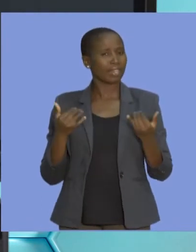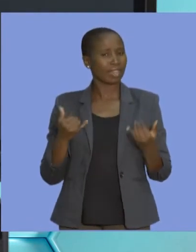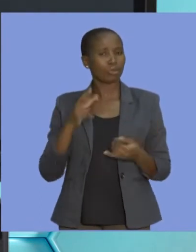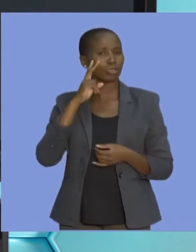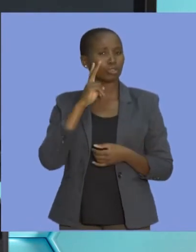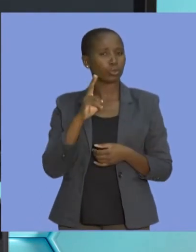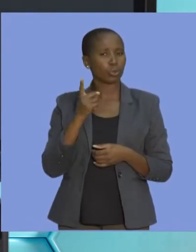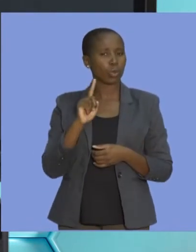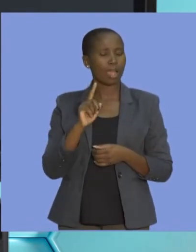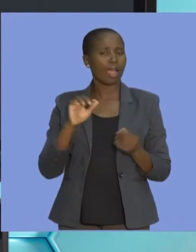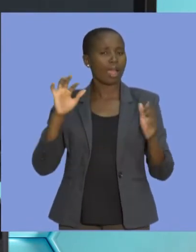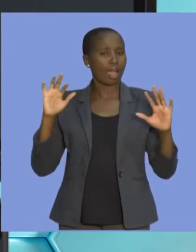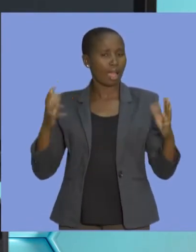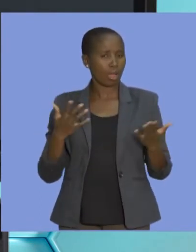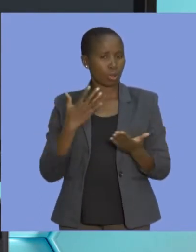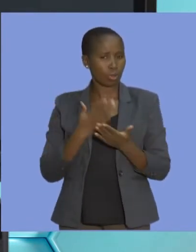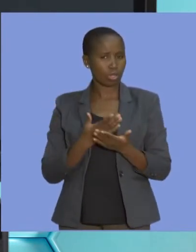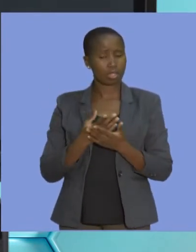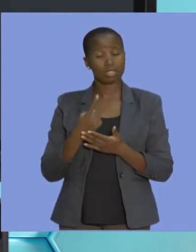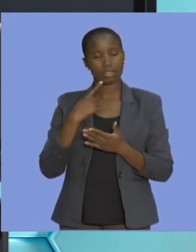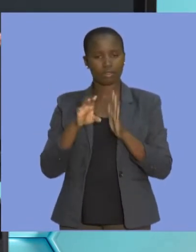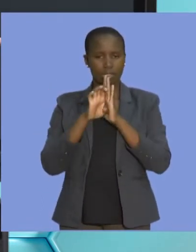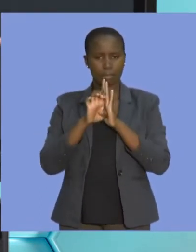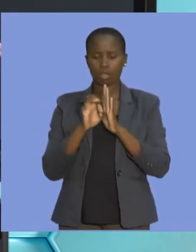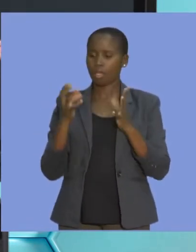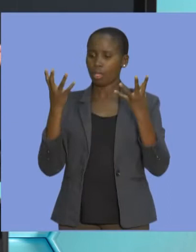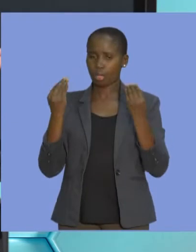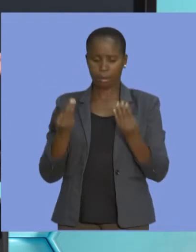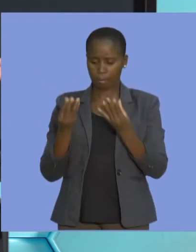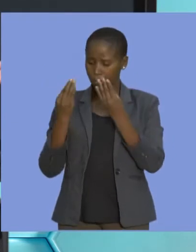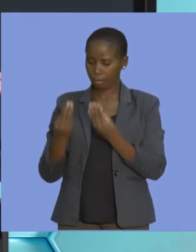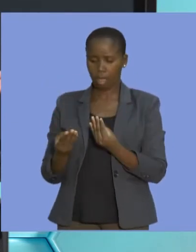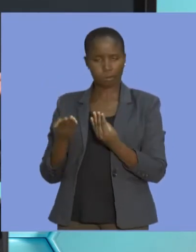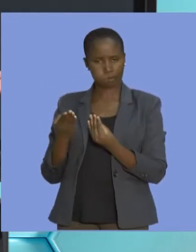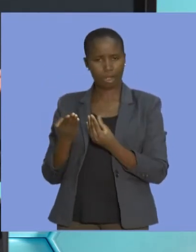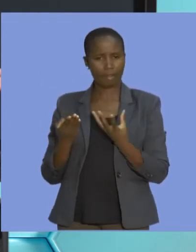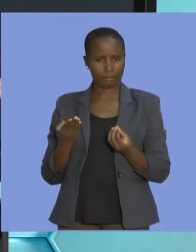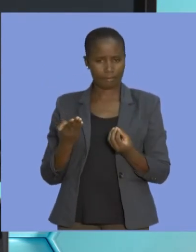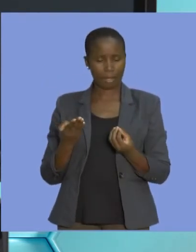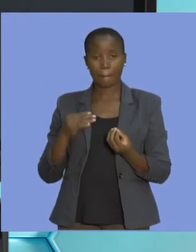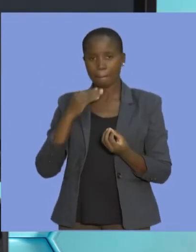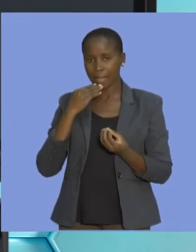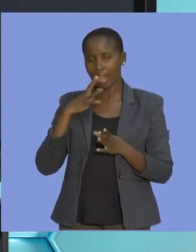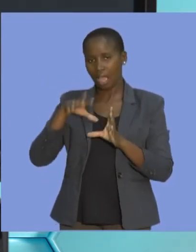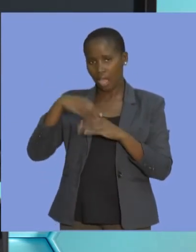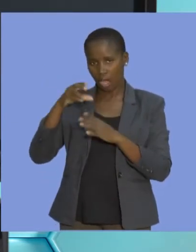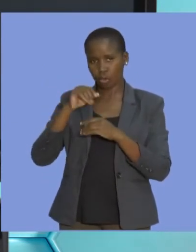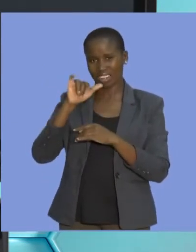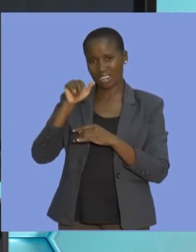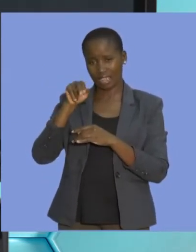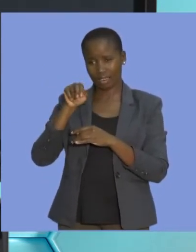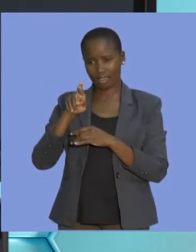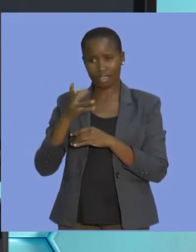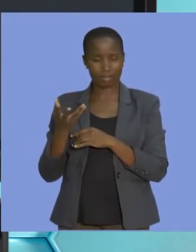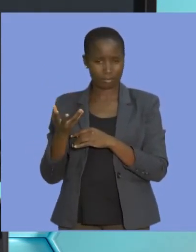really quantify, if we have data, which is an outlier, okay? Can we look at it